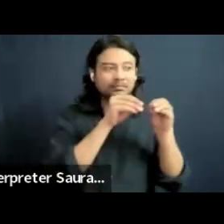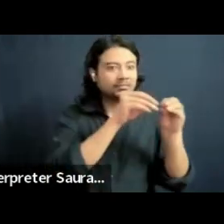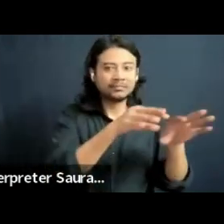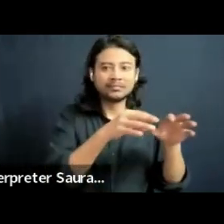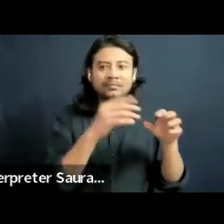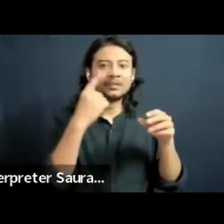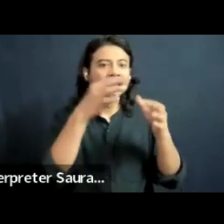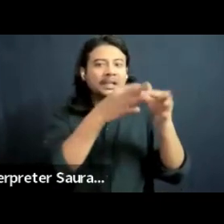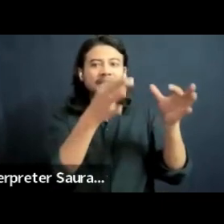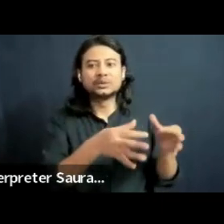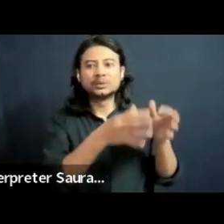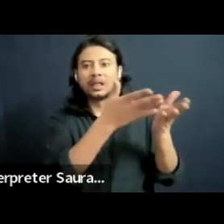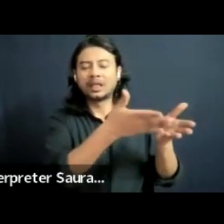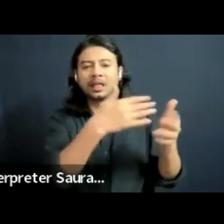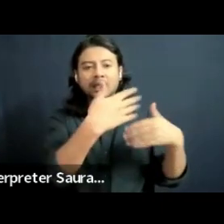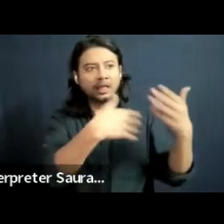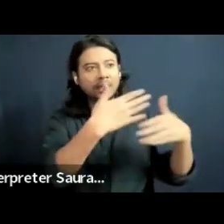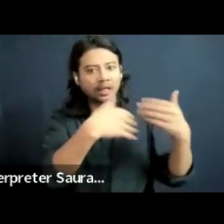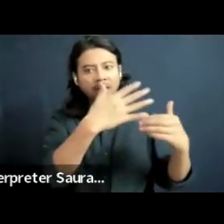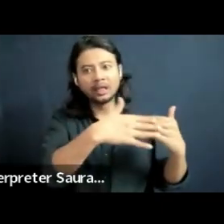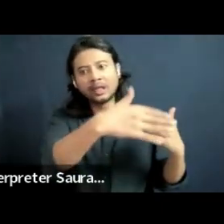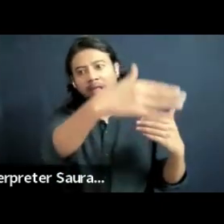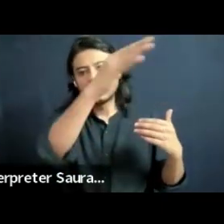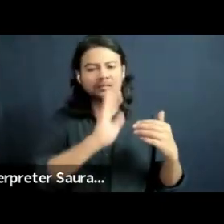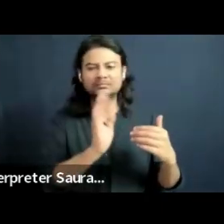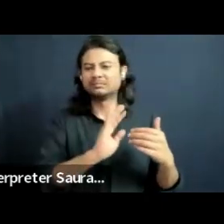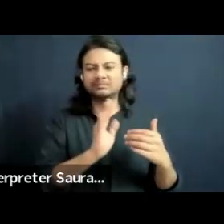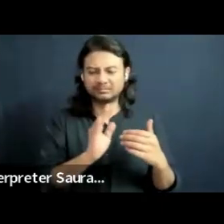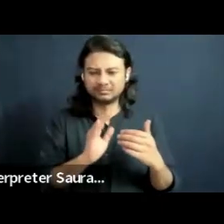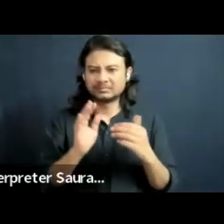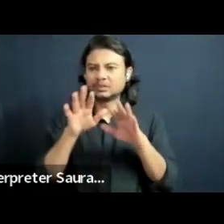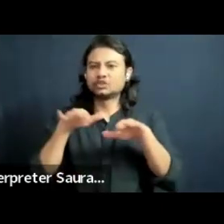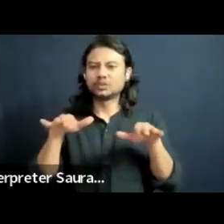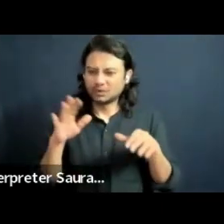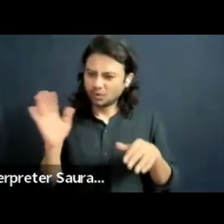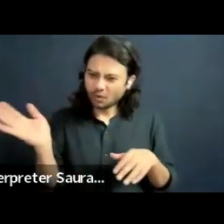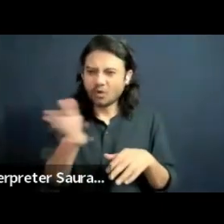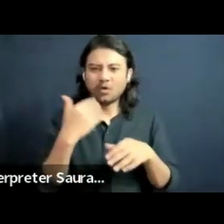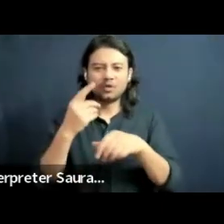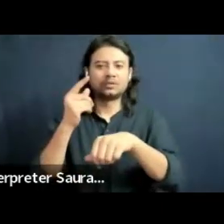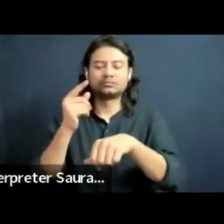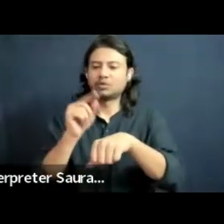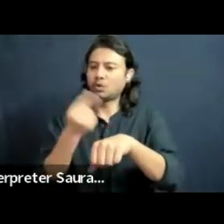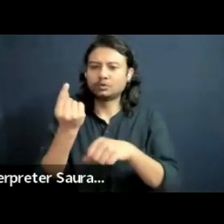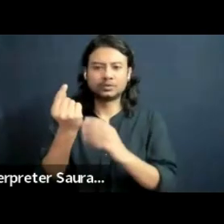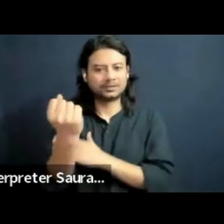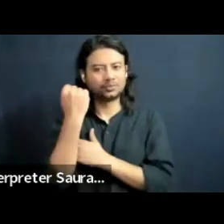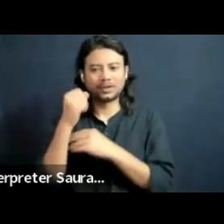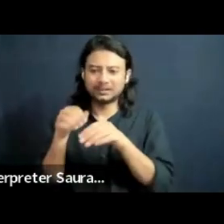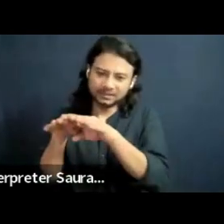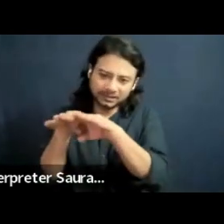same rights as all other children. And with that, I'm going to turn over to our next